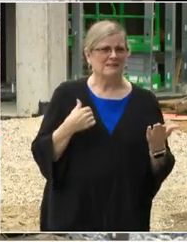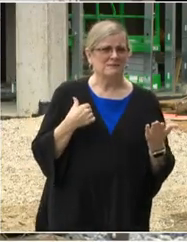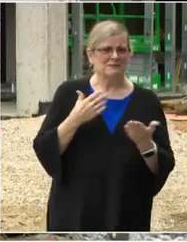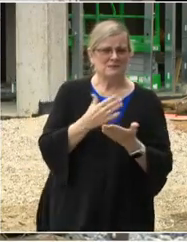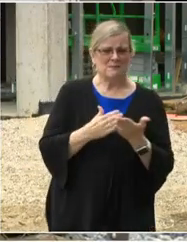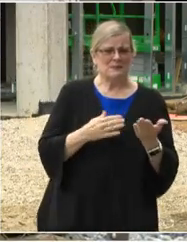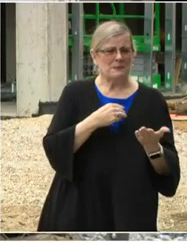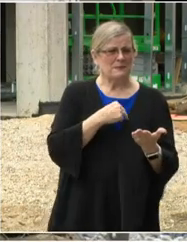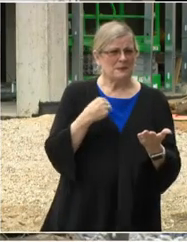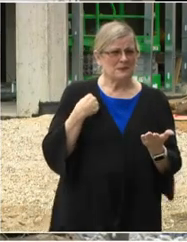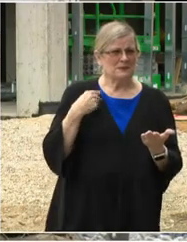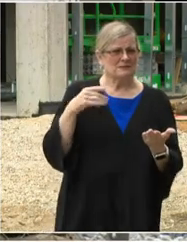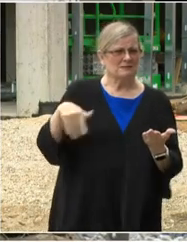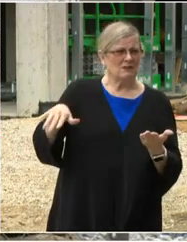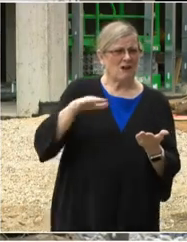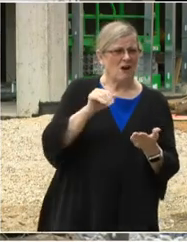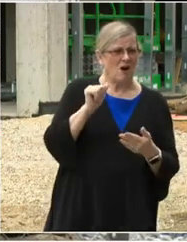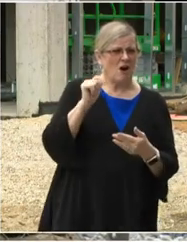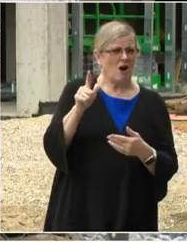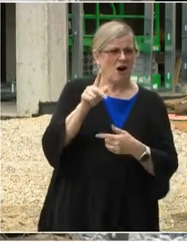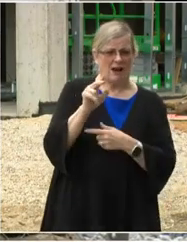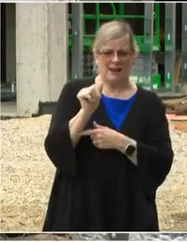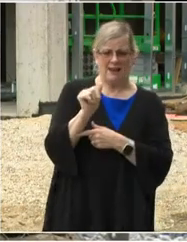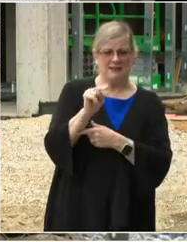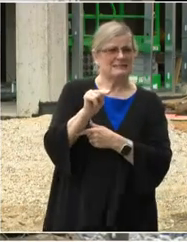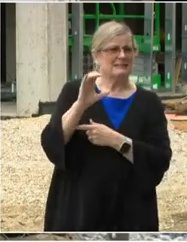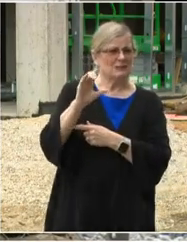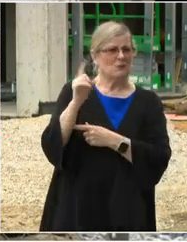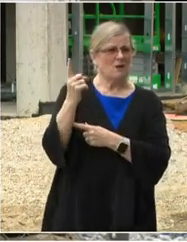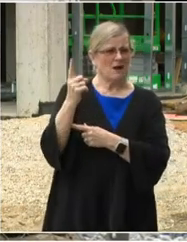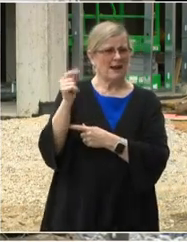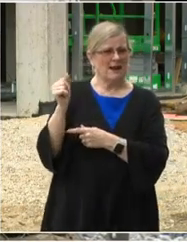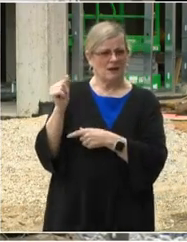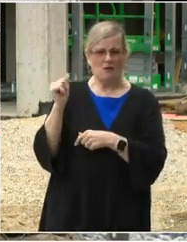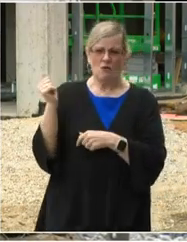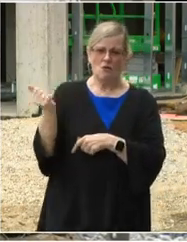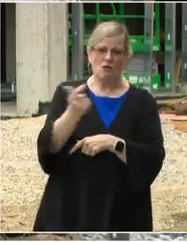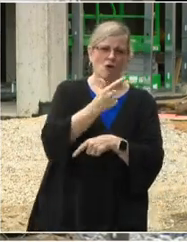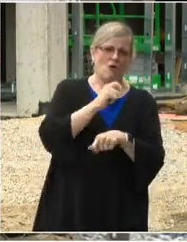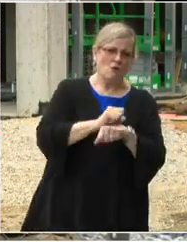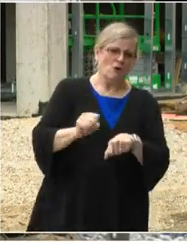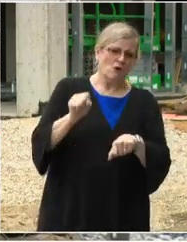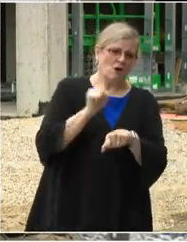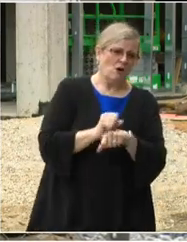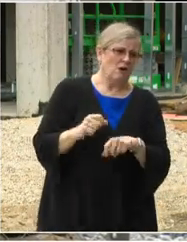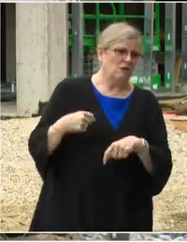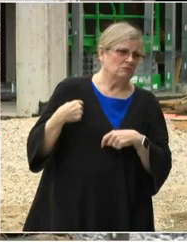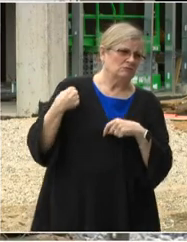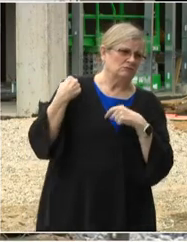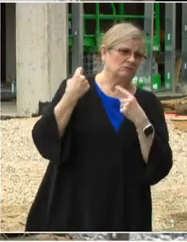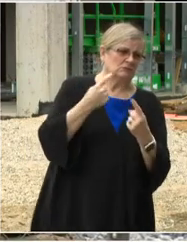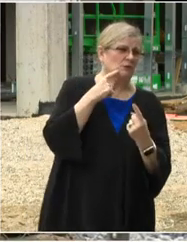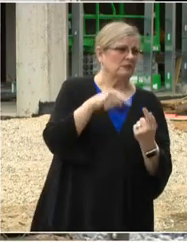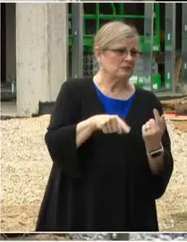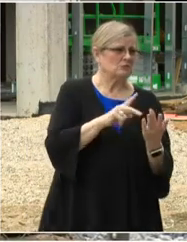and all of the members of ANC 1A and 4C have worked so hard on this project over the years.